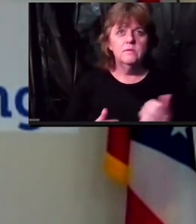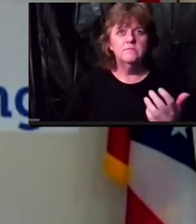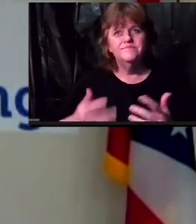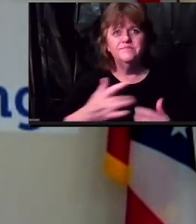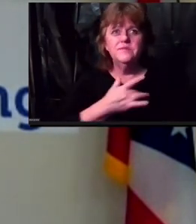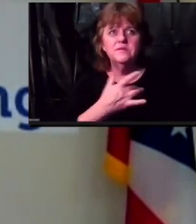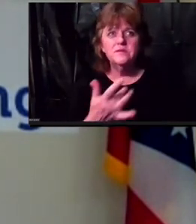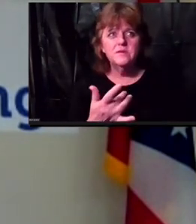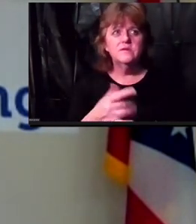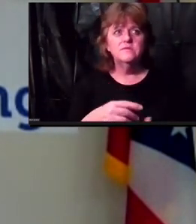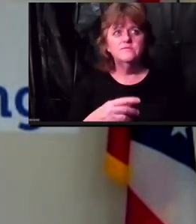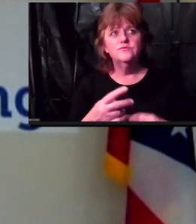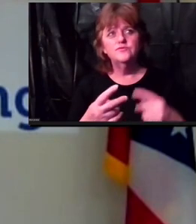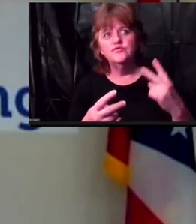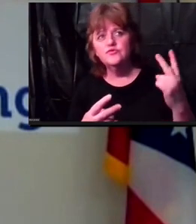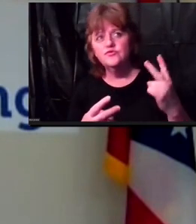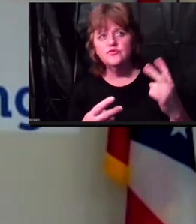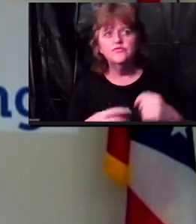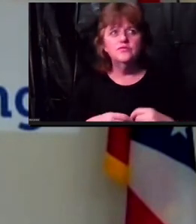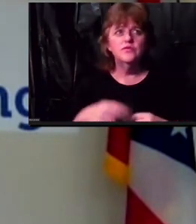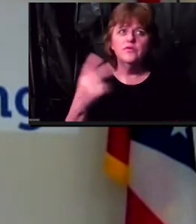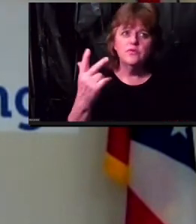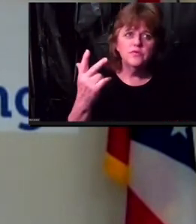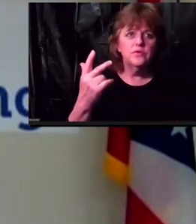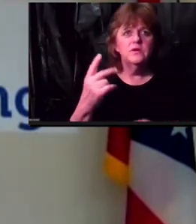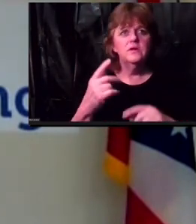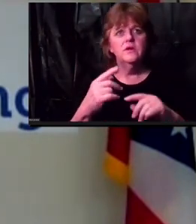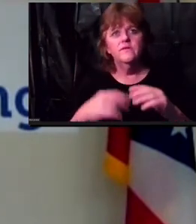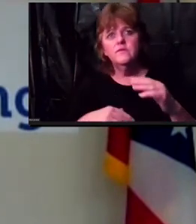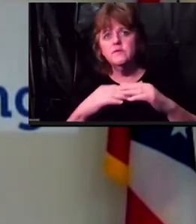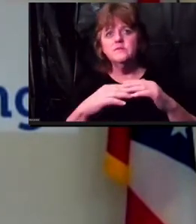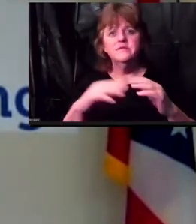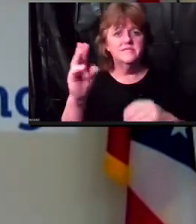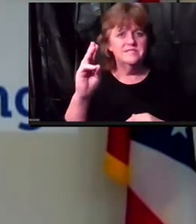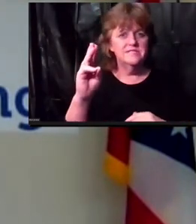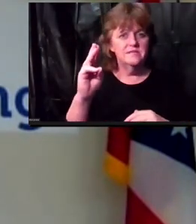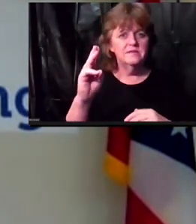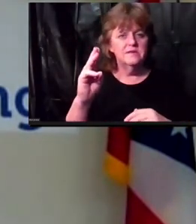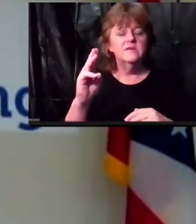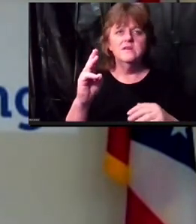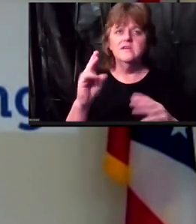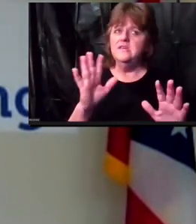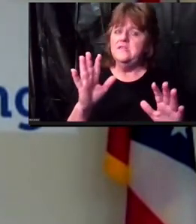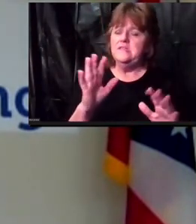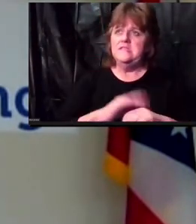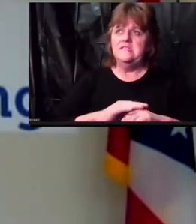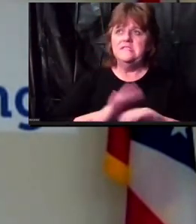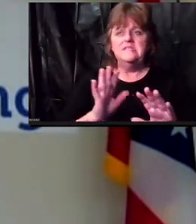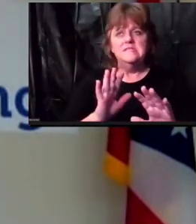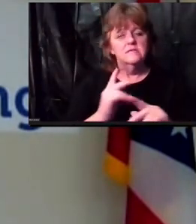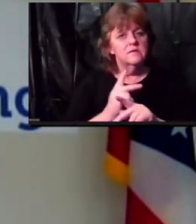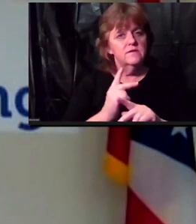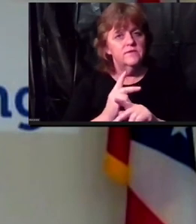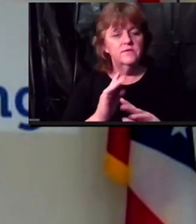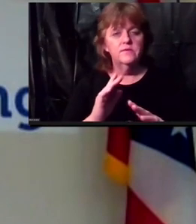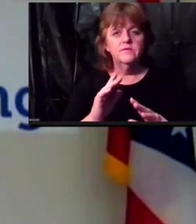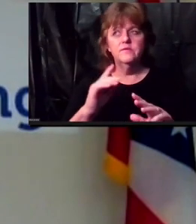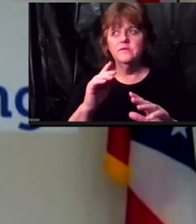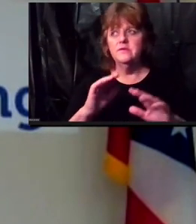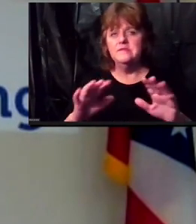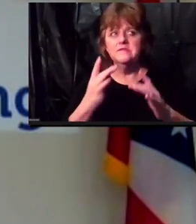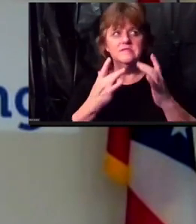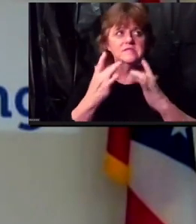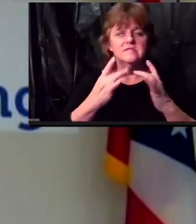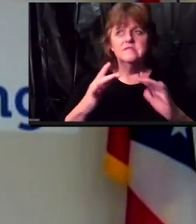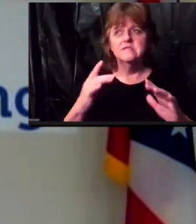We usually were around 2 or 3 cases, and we've gone as high as 6 cases. So that's alarming. It's alarming for us. It's alarming for the county.